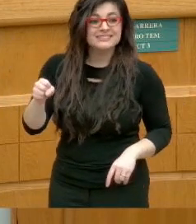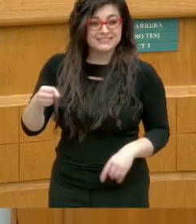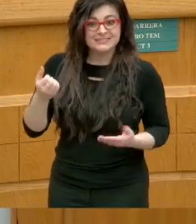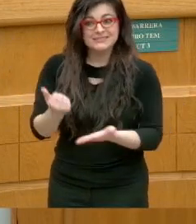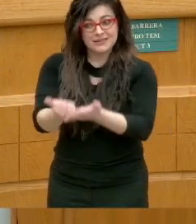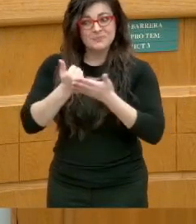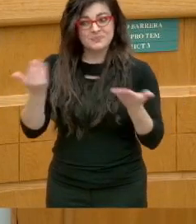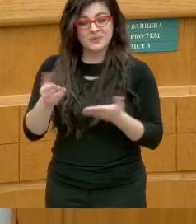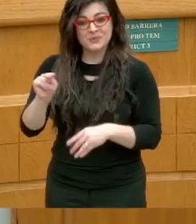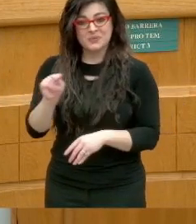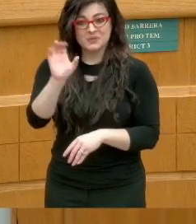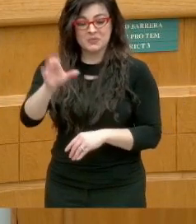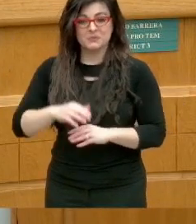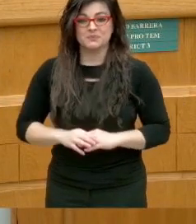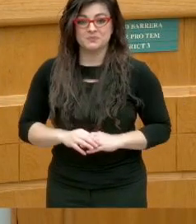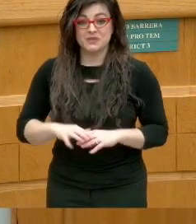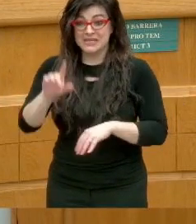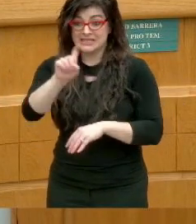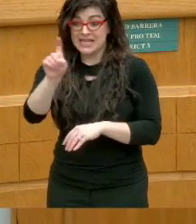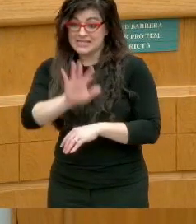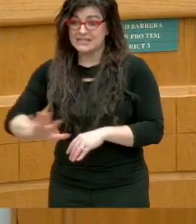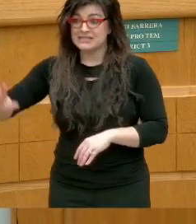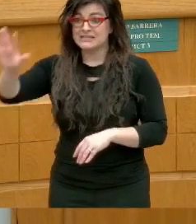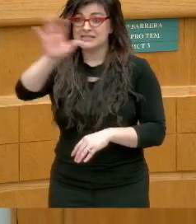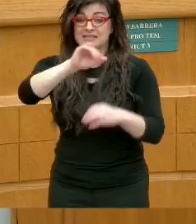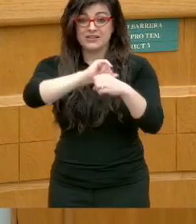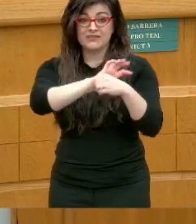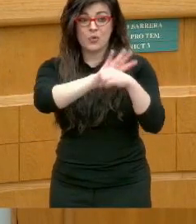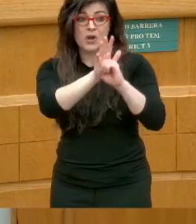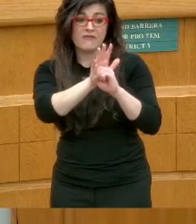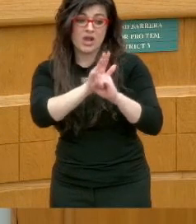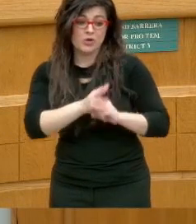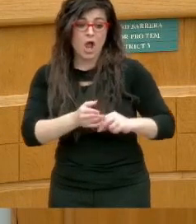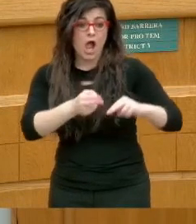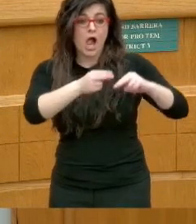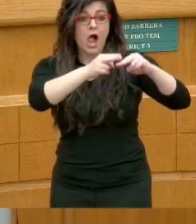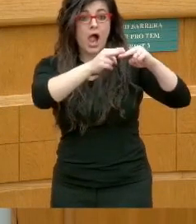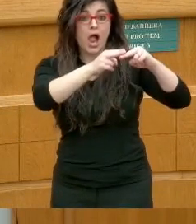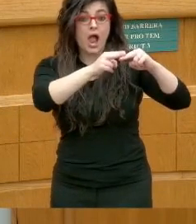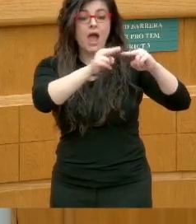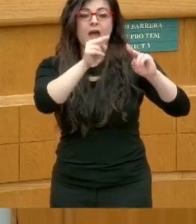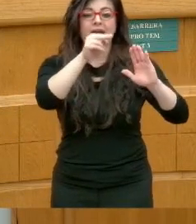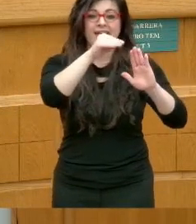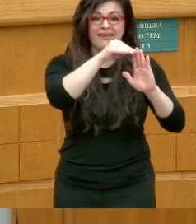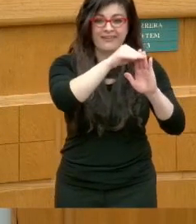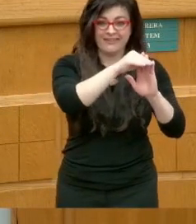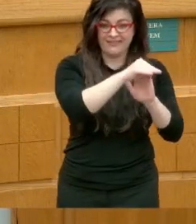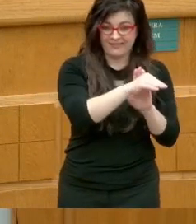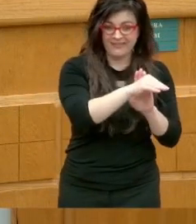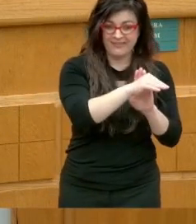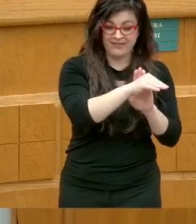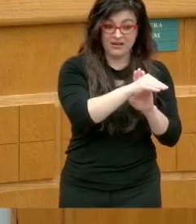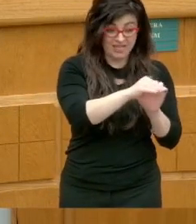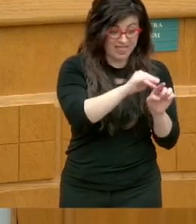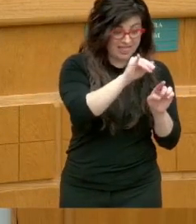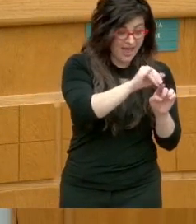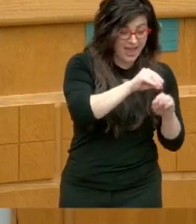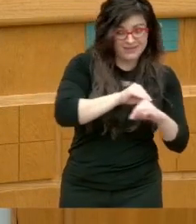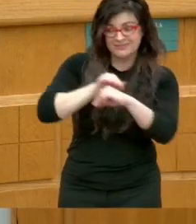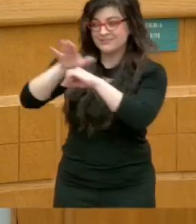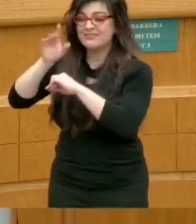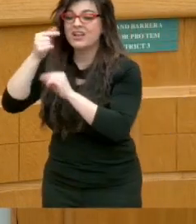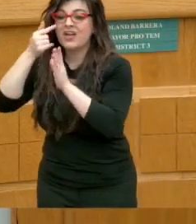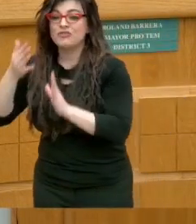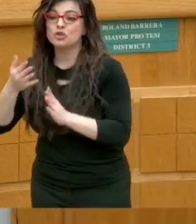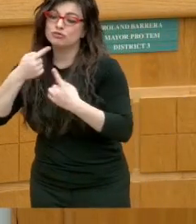across Texas is lower, and because of this, Governor Abbott issued a new set of executive orders implementing phase